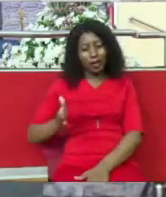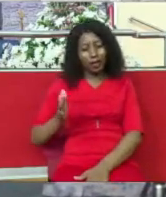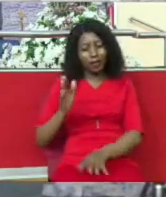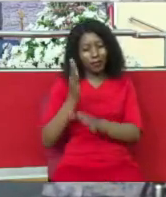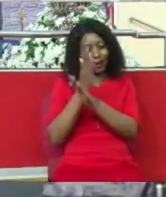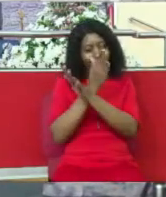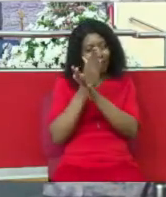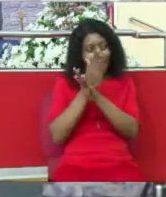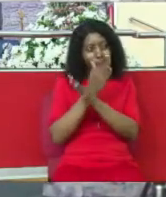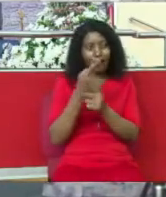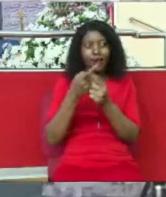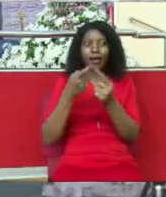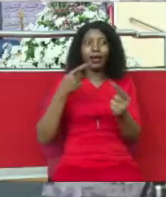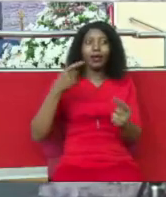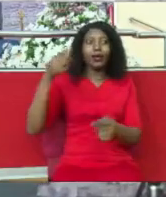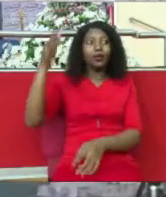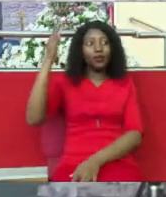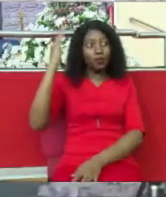God.